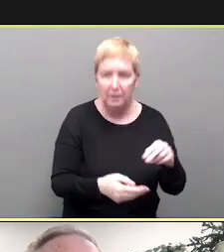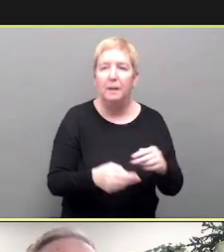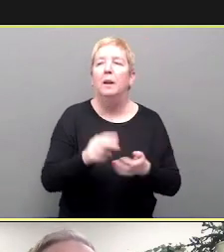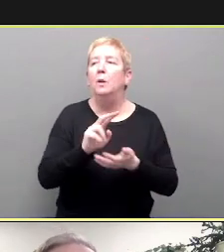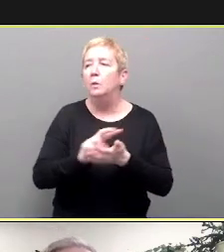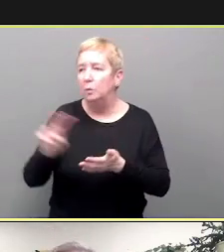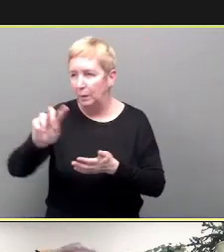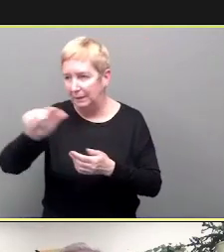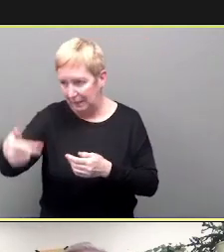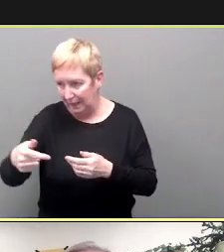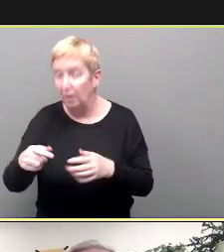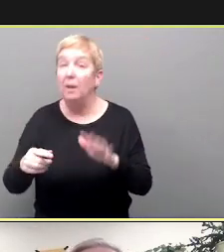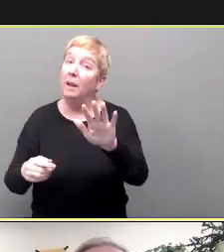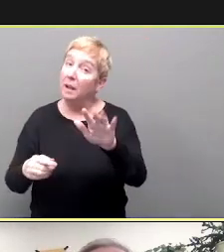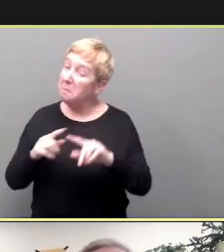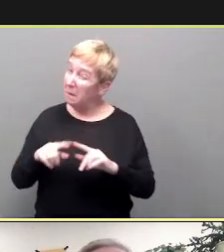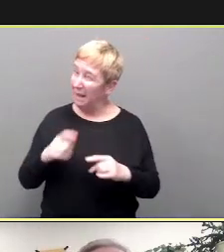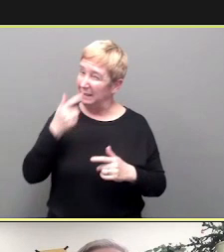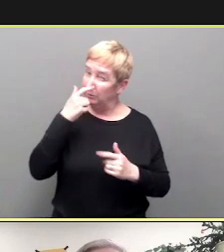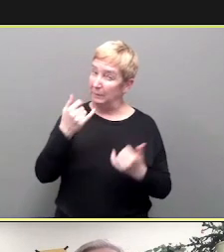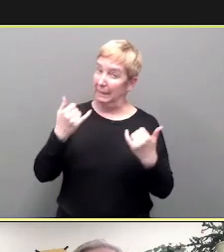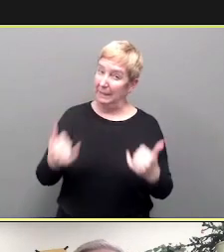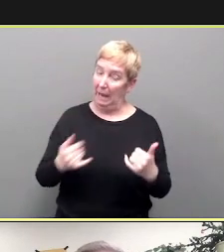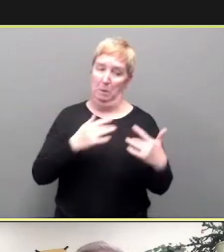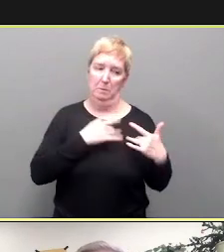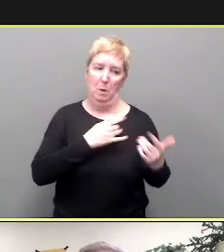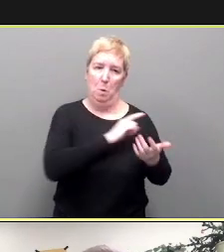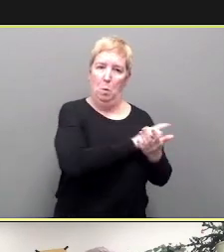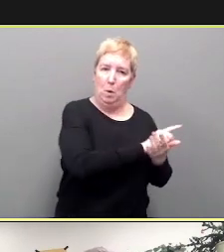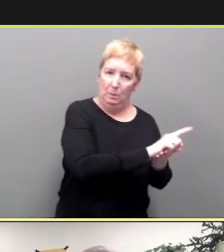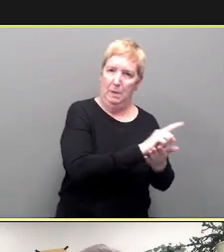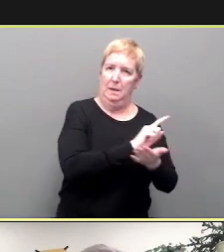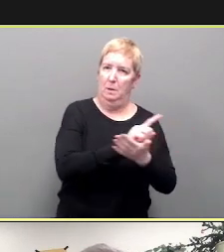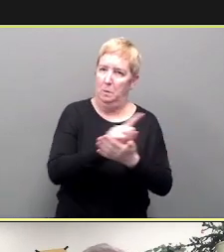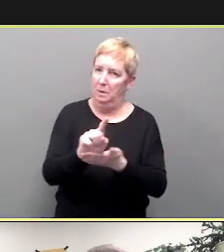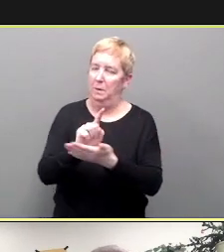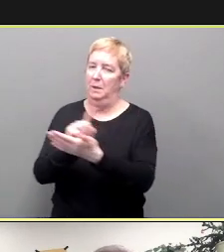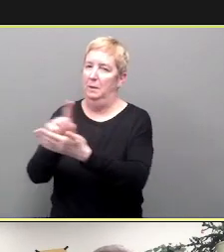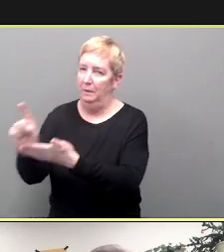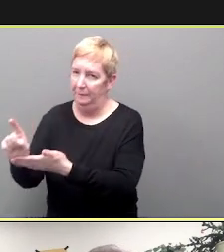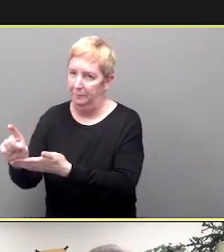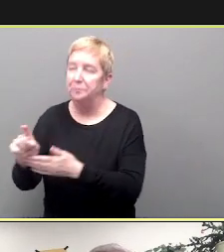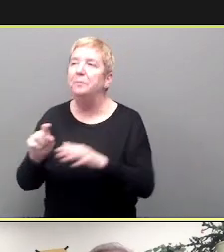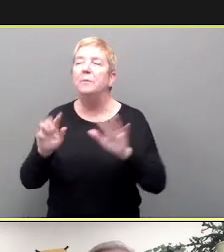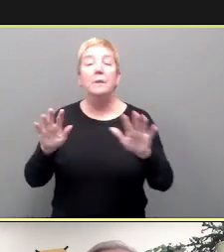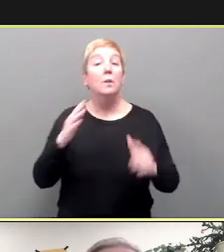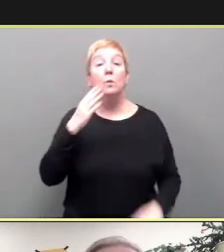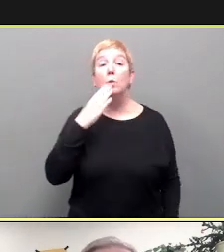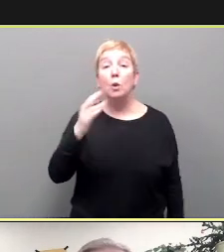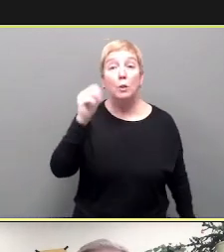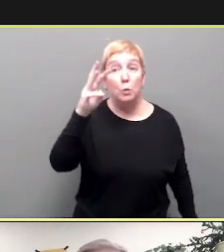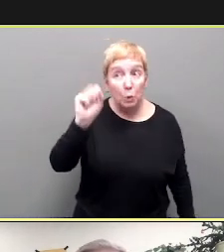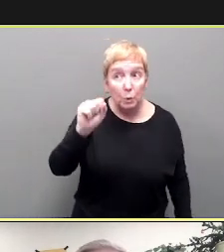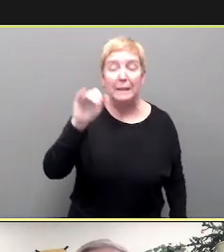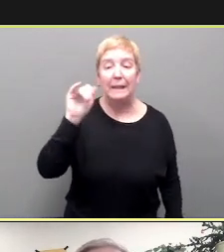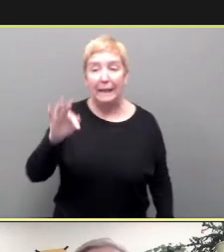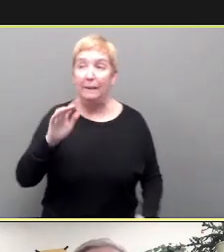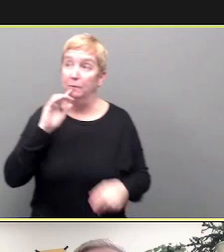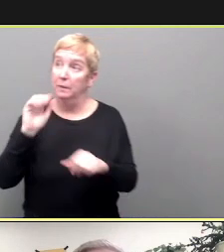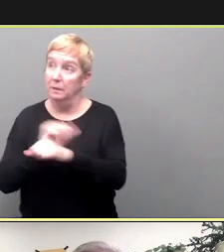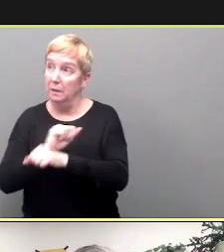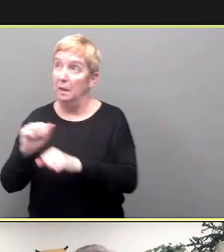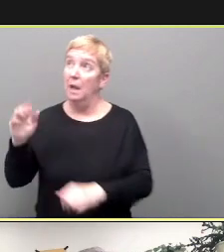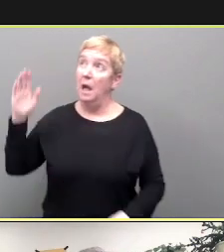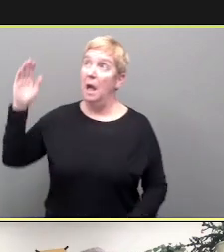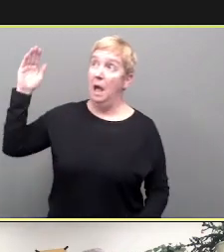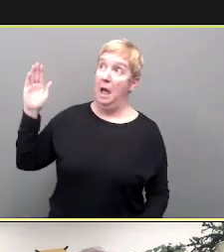That's shrunk to 1 week. And so that means that if it's good news for all of us about the peak here in the next 3 to 5 days,